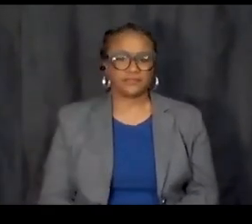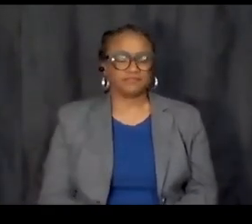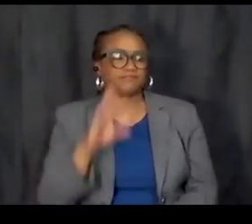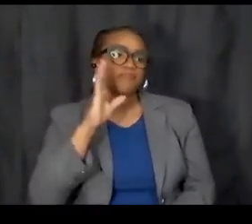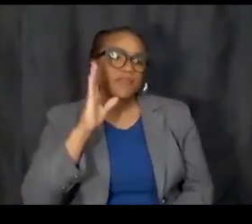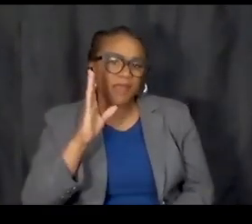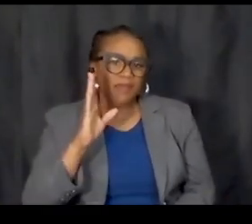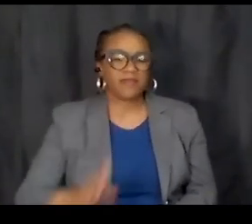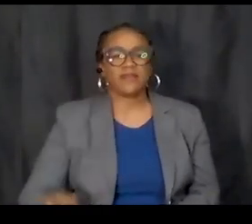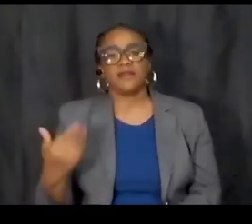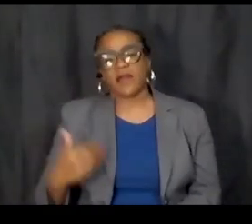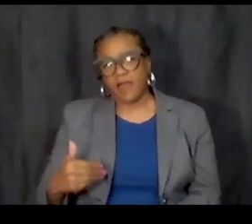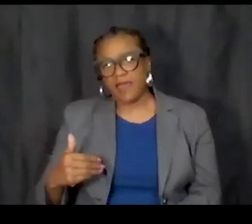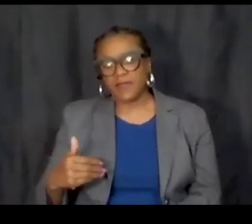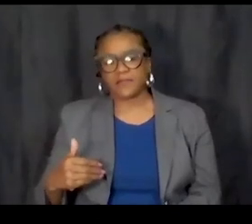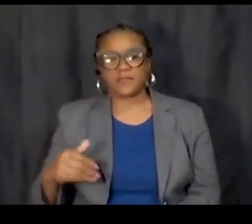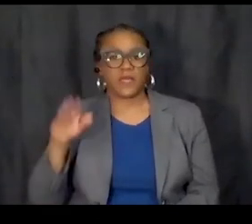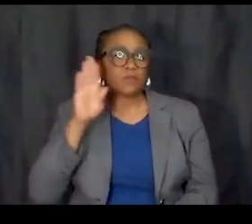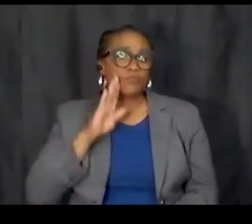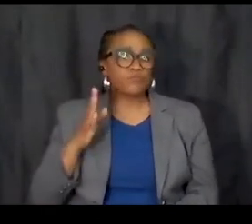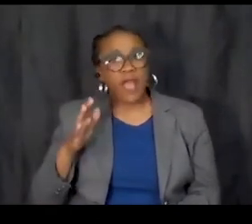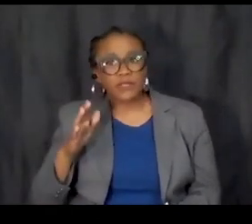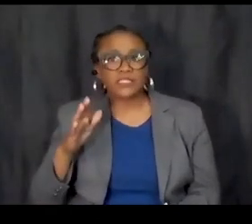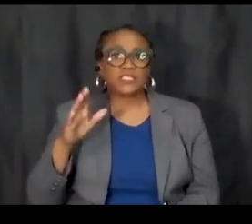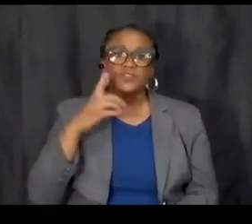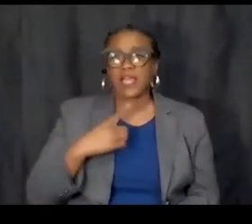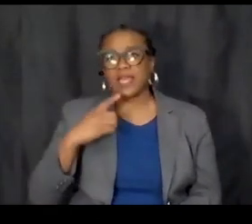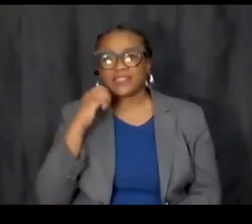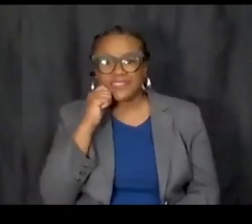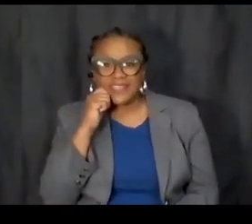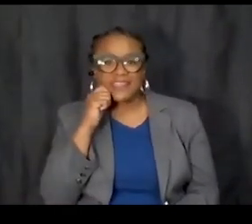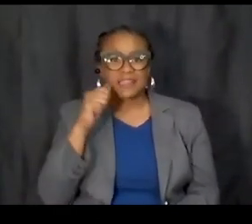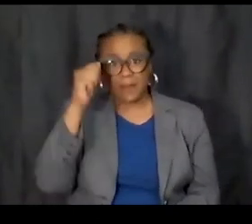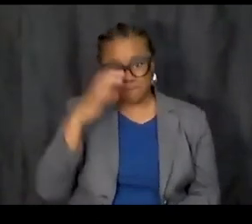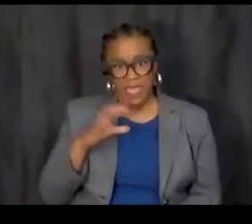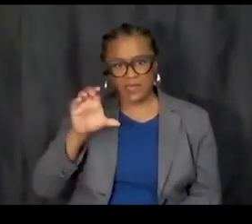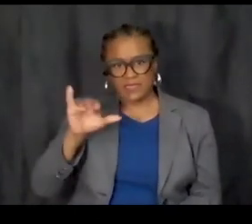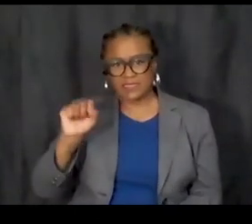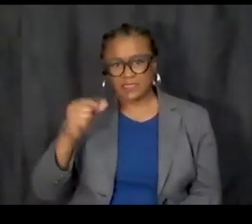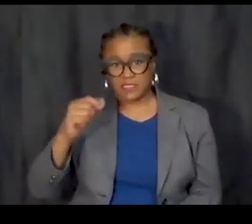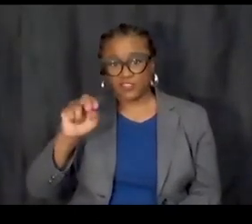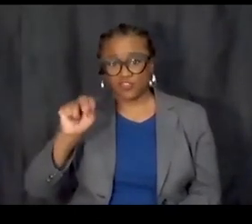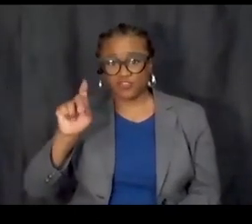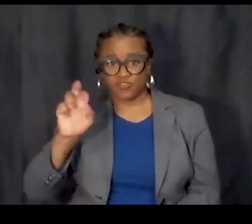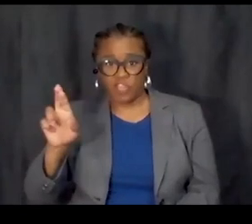Hi. I am a brownish red-skinned man, cisgender